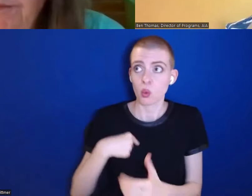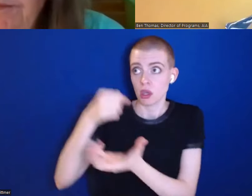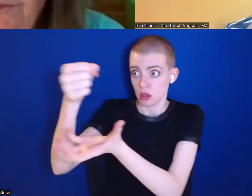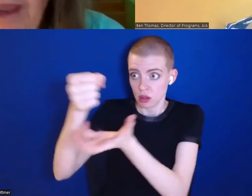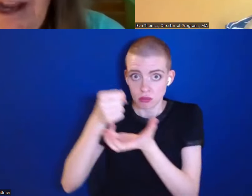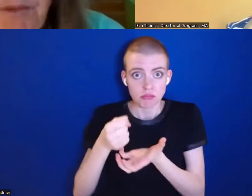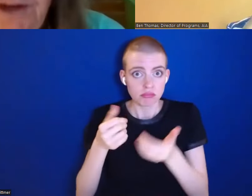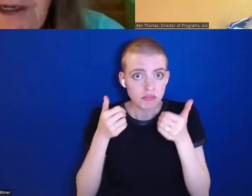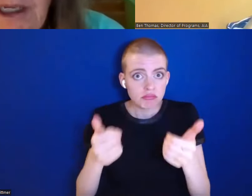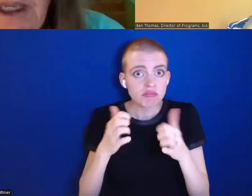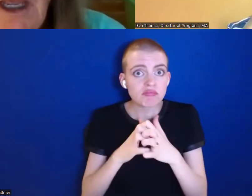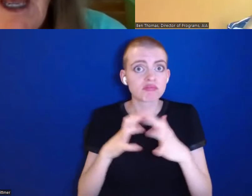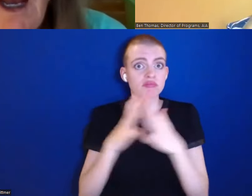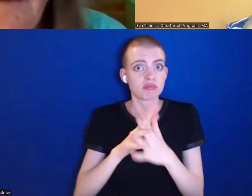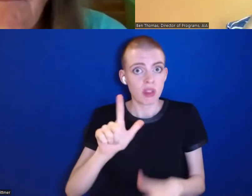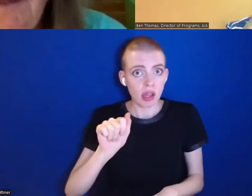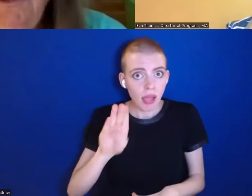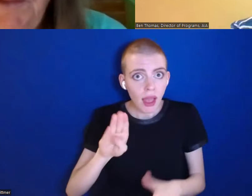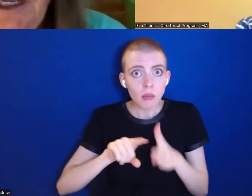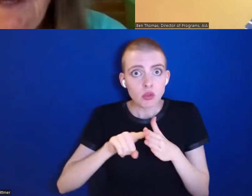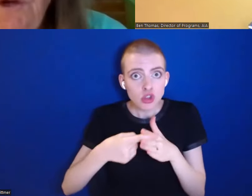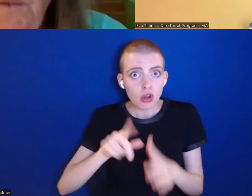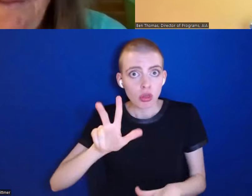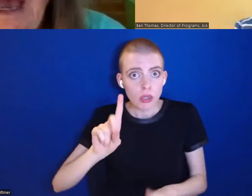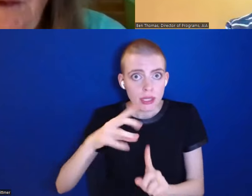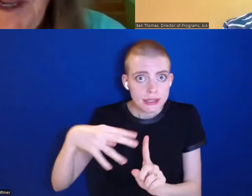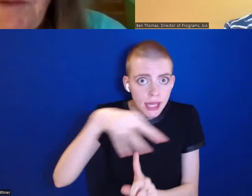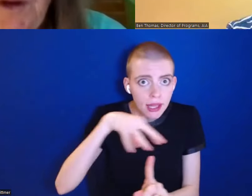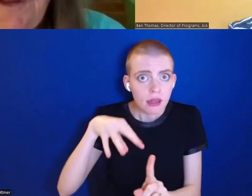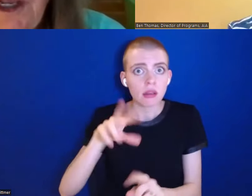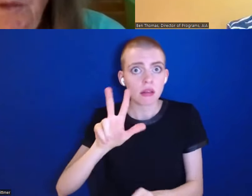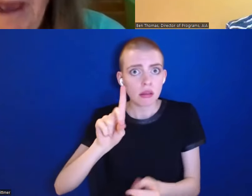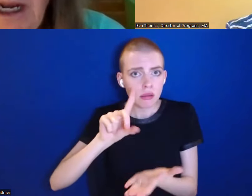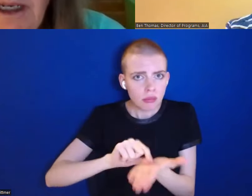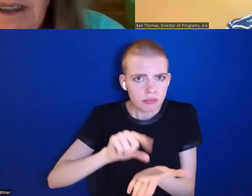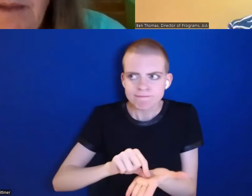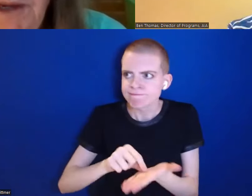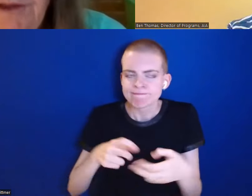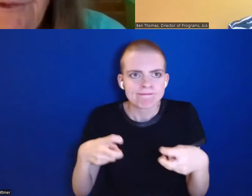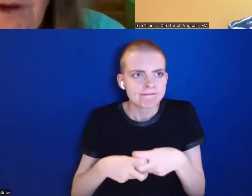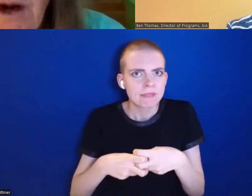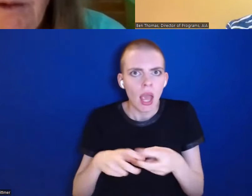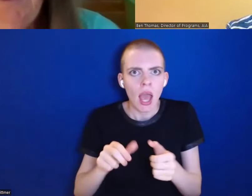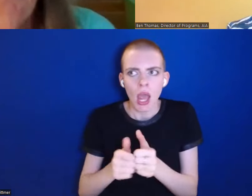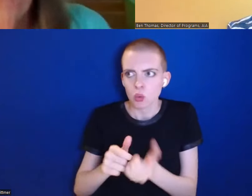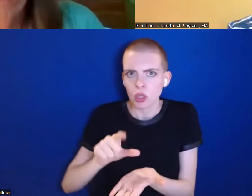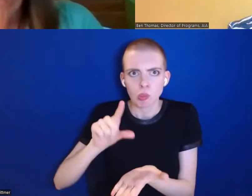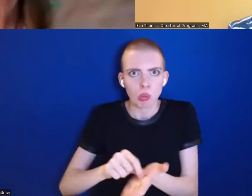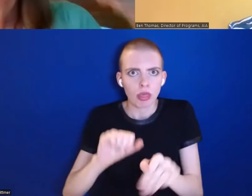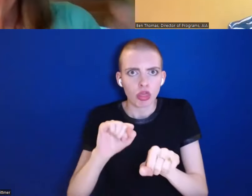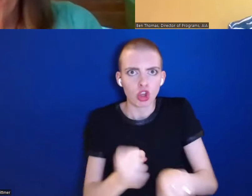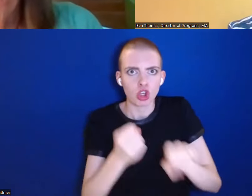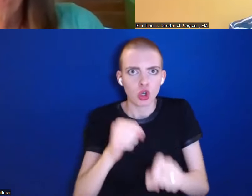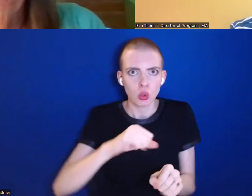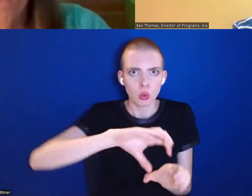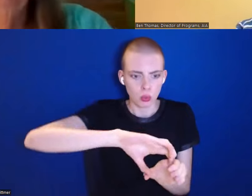started scanning and printing, it was a big issue with how are we going to print the canoe paddle, because the area